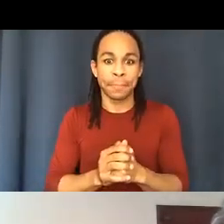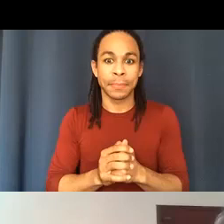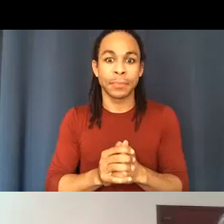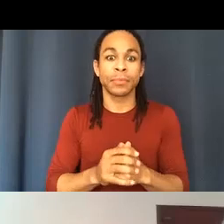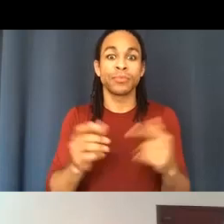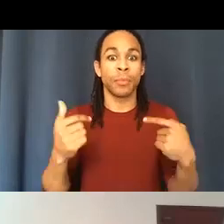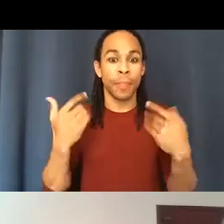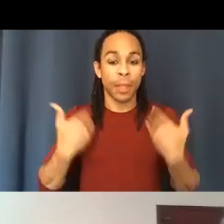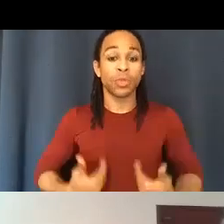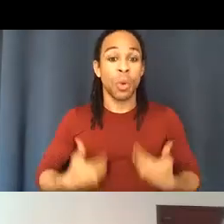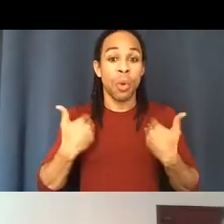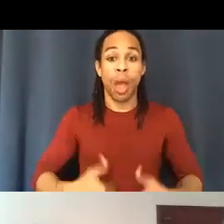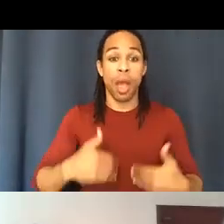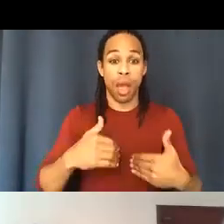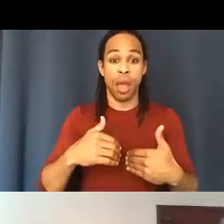and I'm joined by